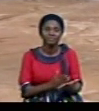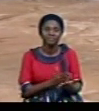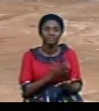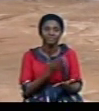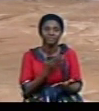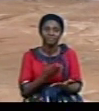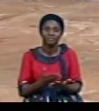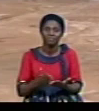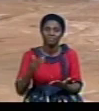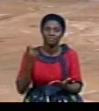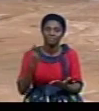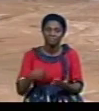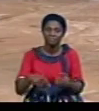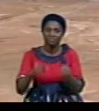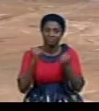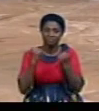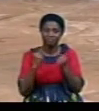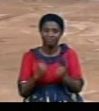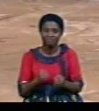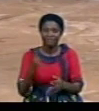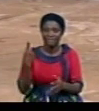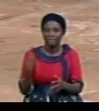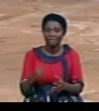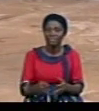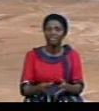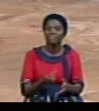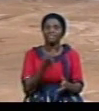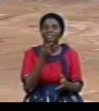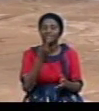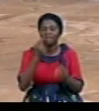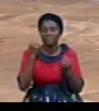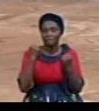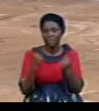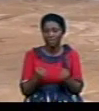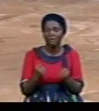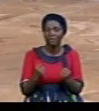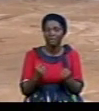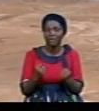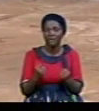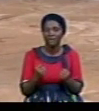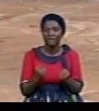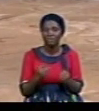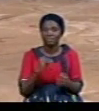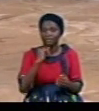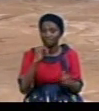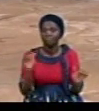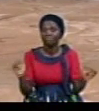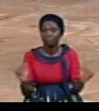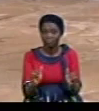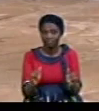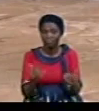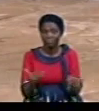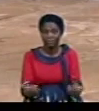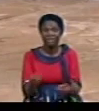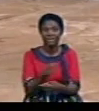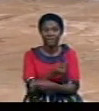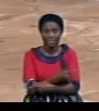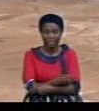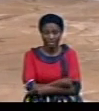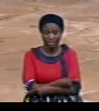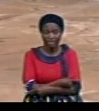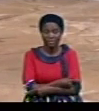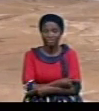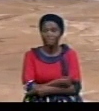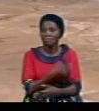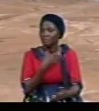the power the power the Pentecost APA is just the same to